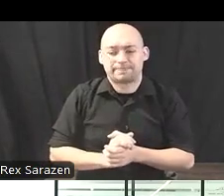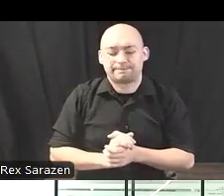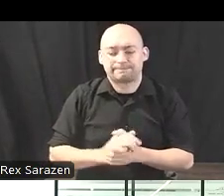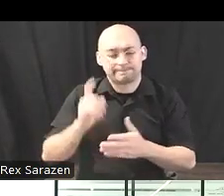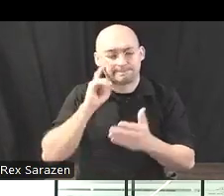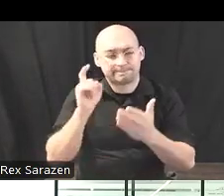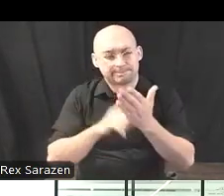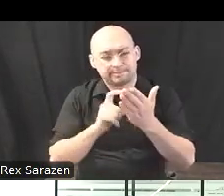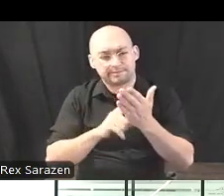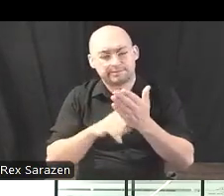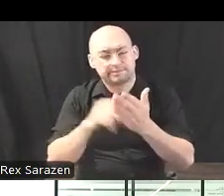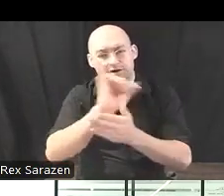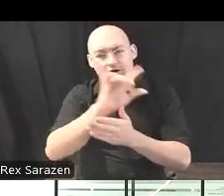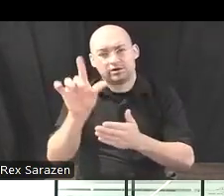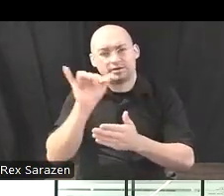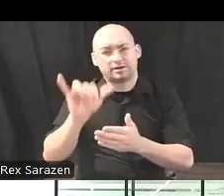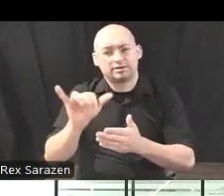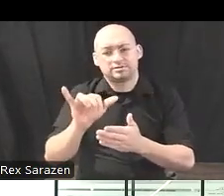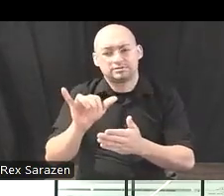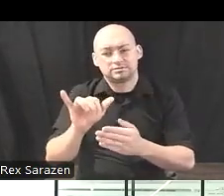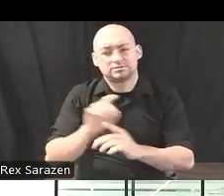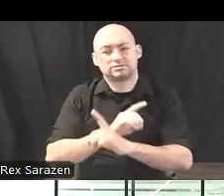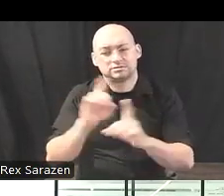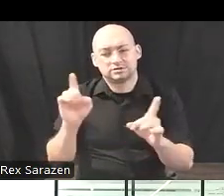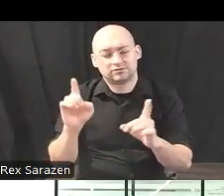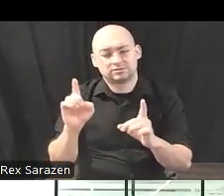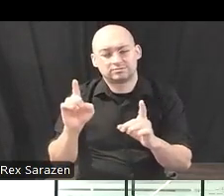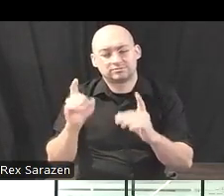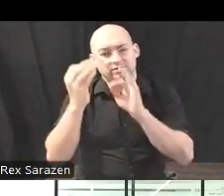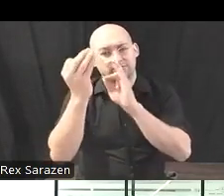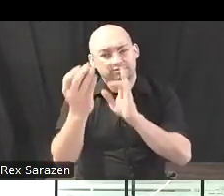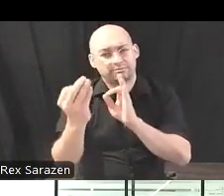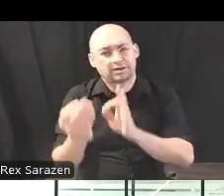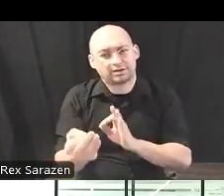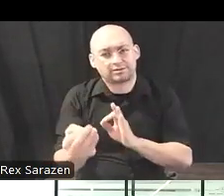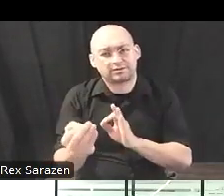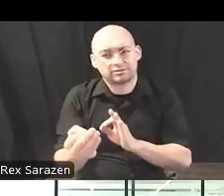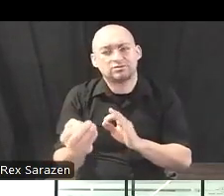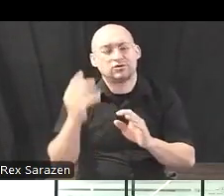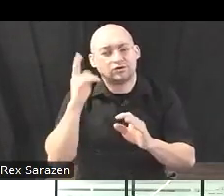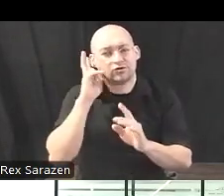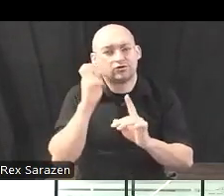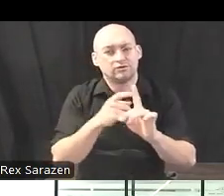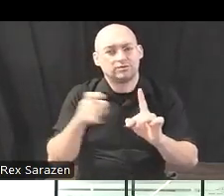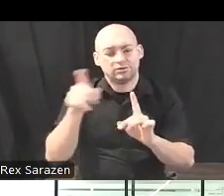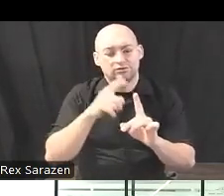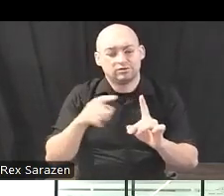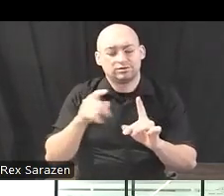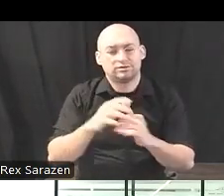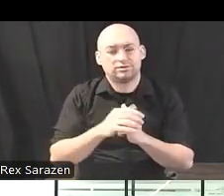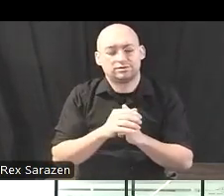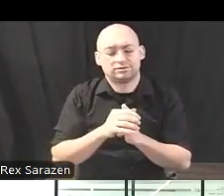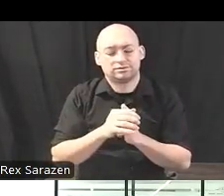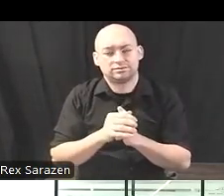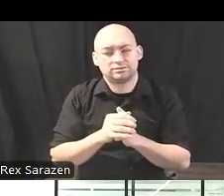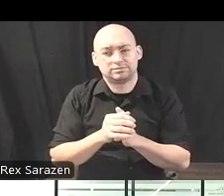Recognizing all of that and all of the different feedback that we've heard from all of you, we want to just reorient everyone that so